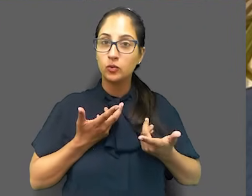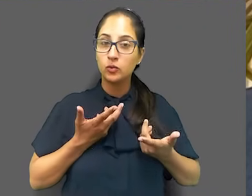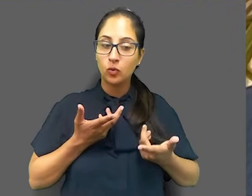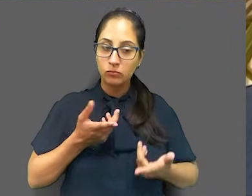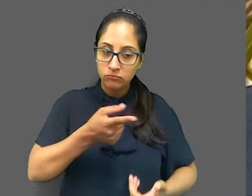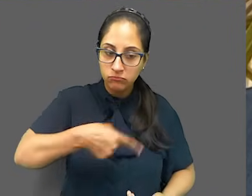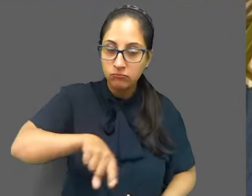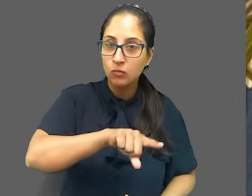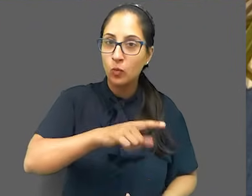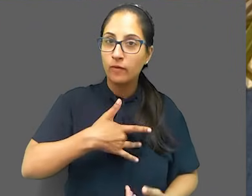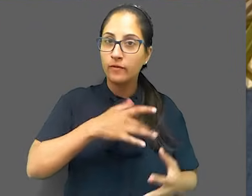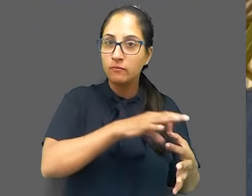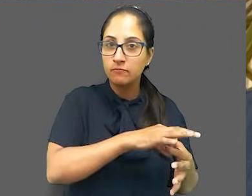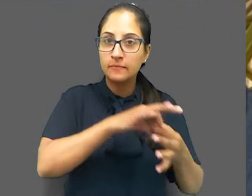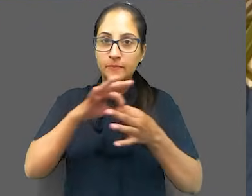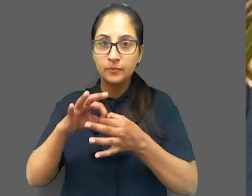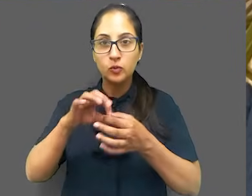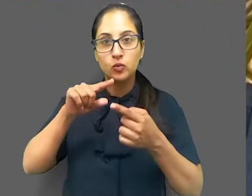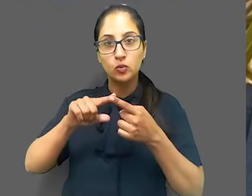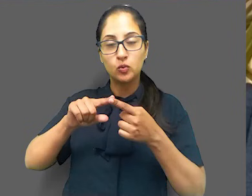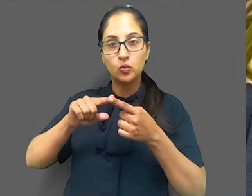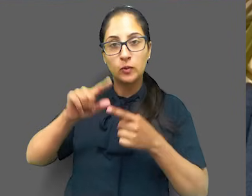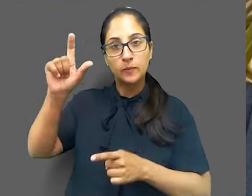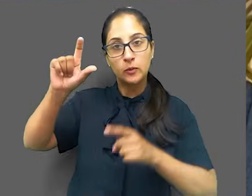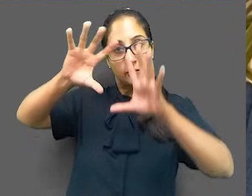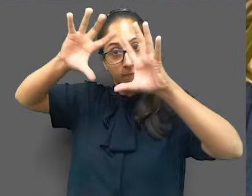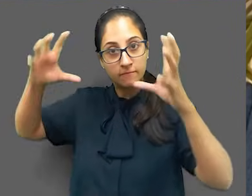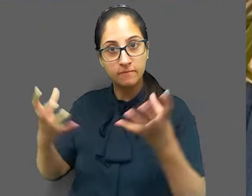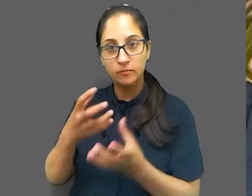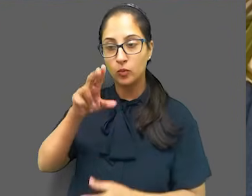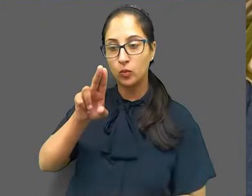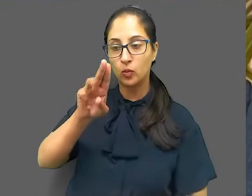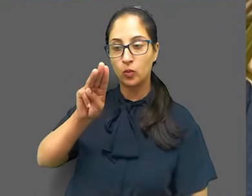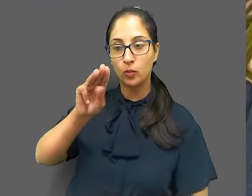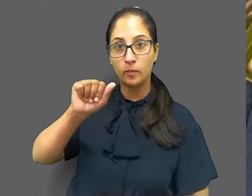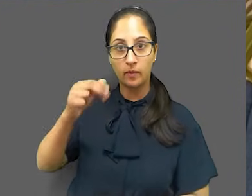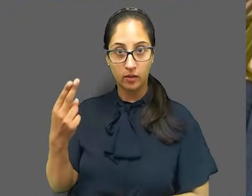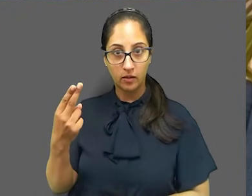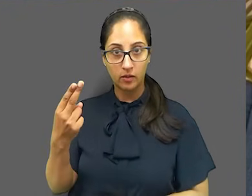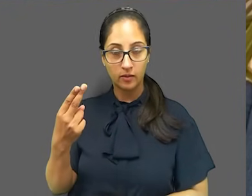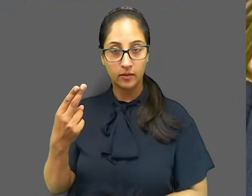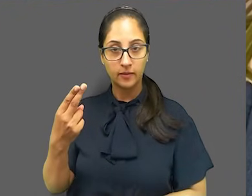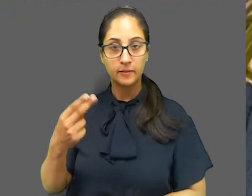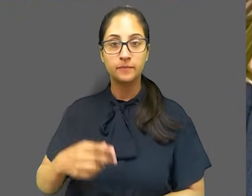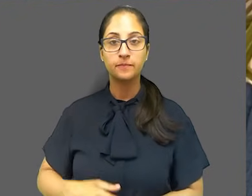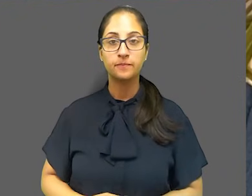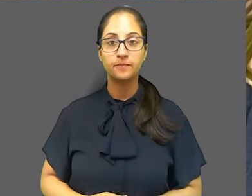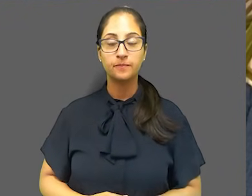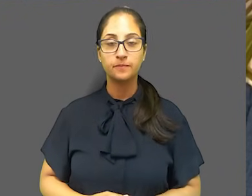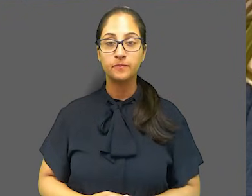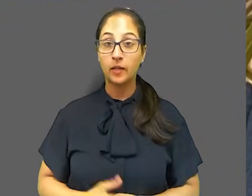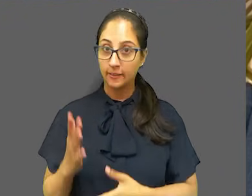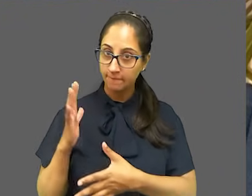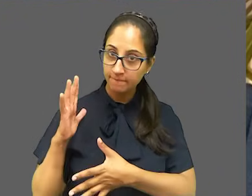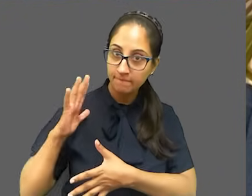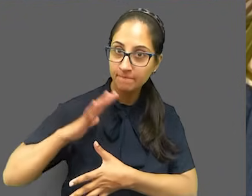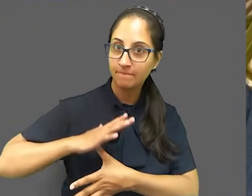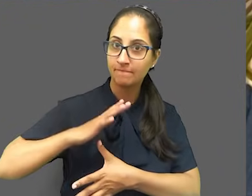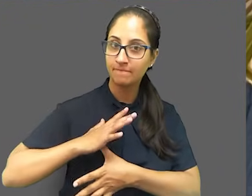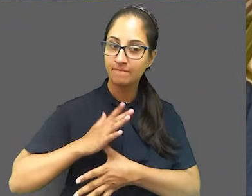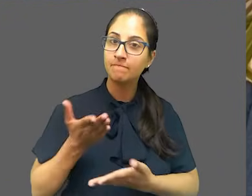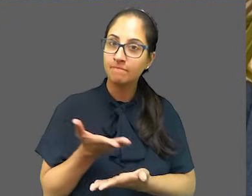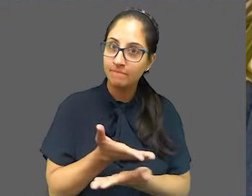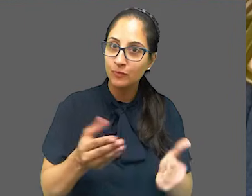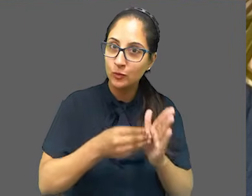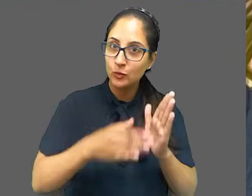sense of belonging to the wider ummah, and most significantly,